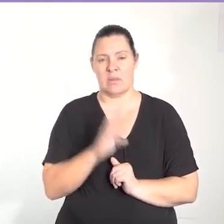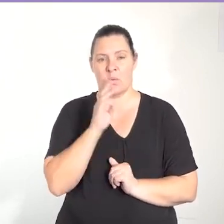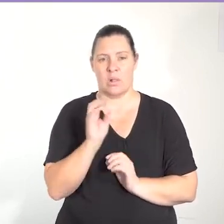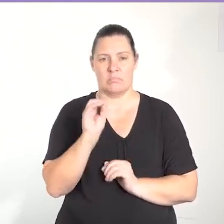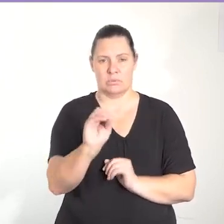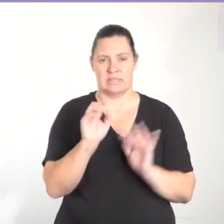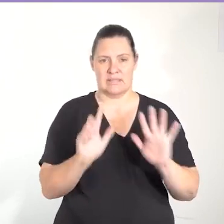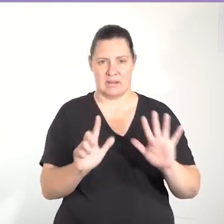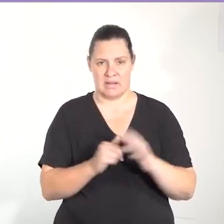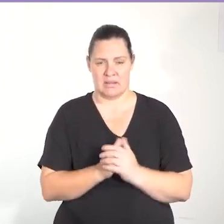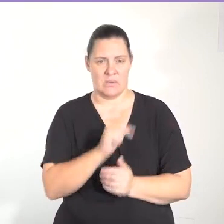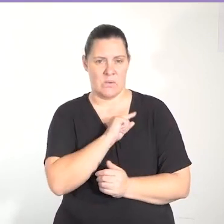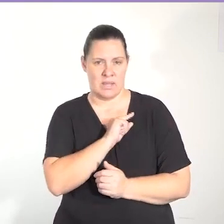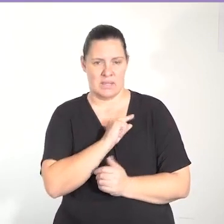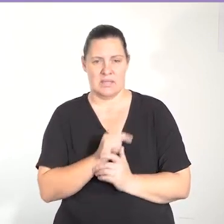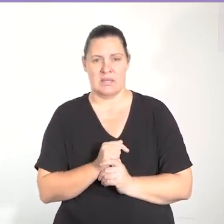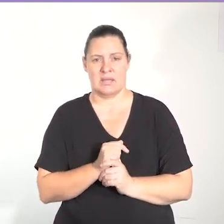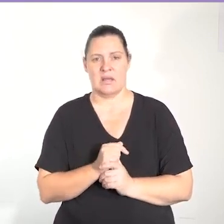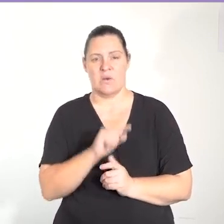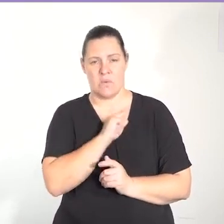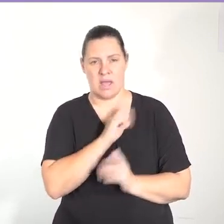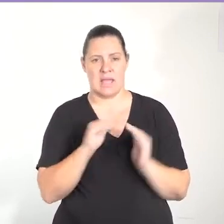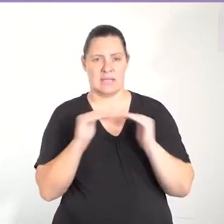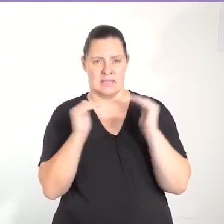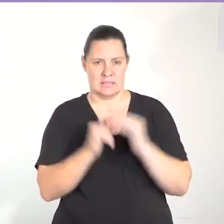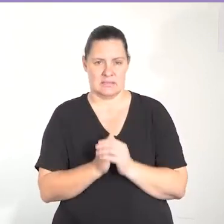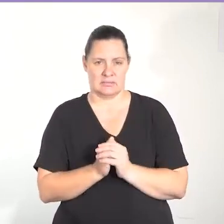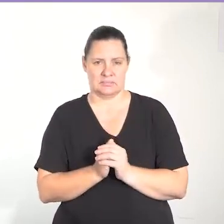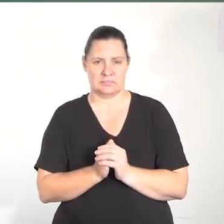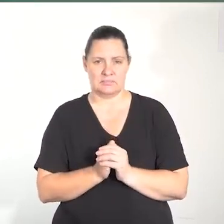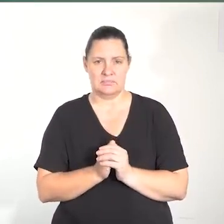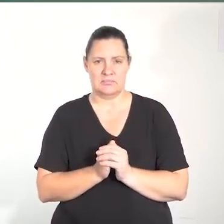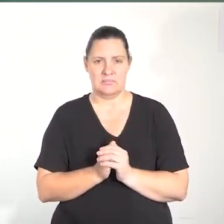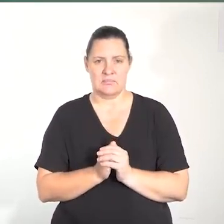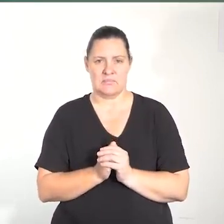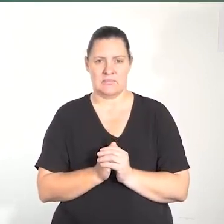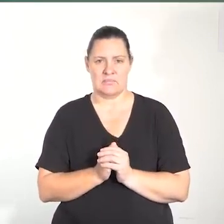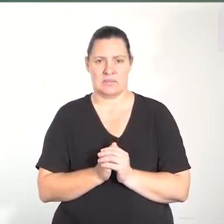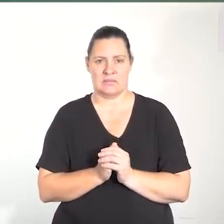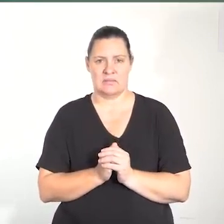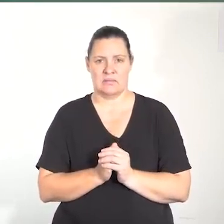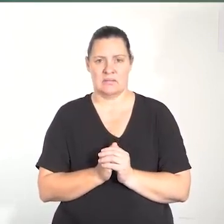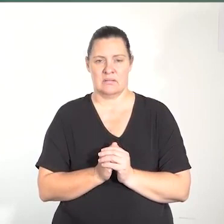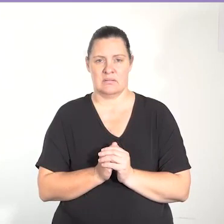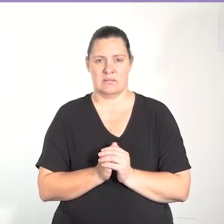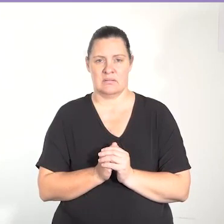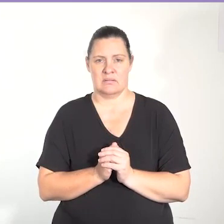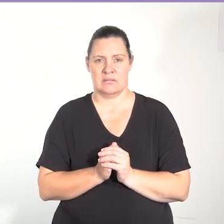am going to put in 7. Why? Because they are equivalent. They are equal.